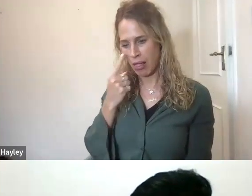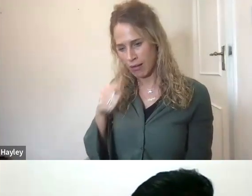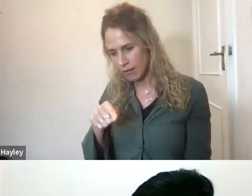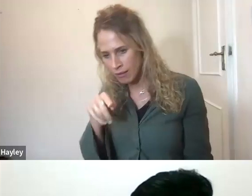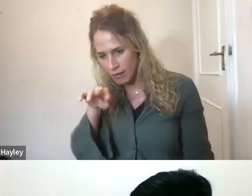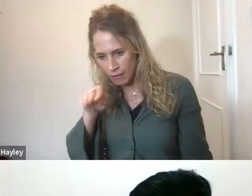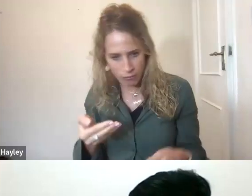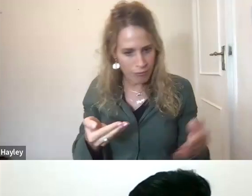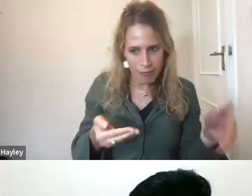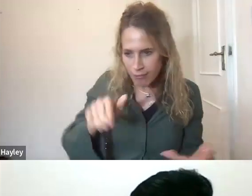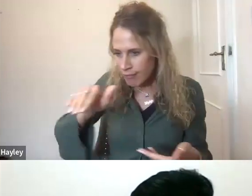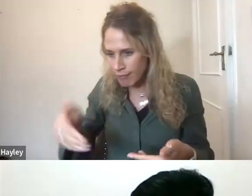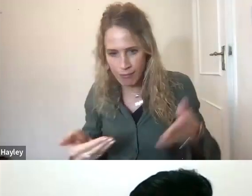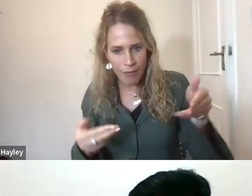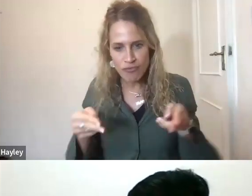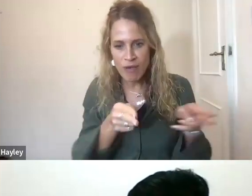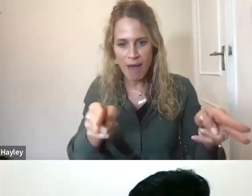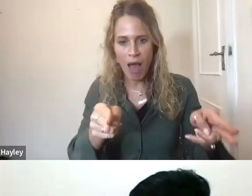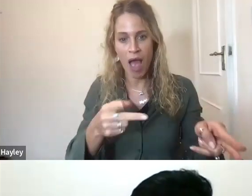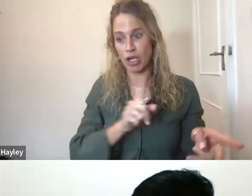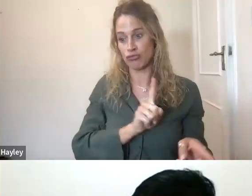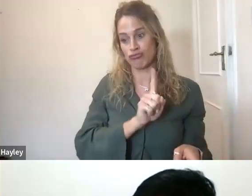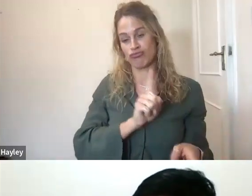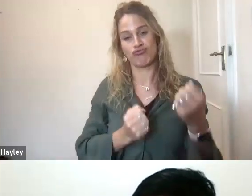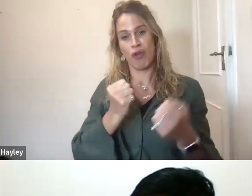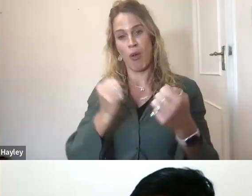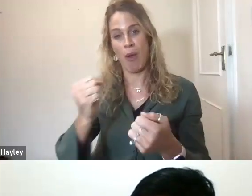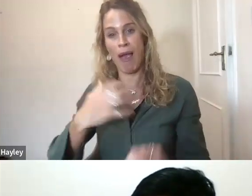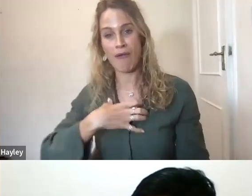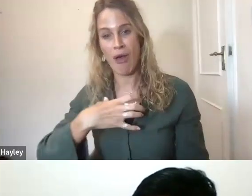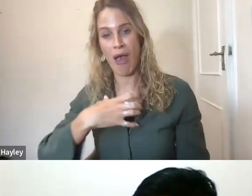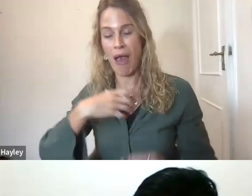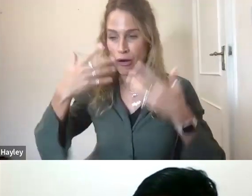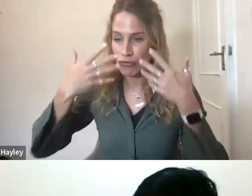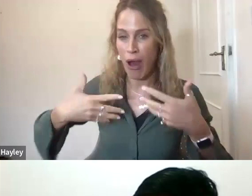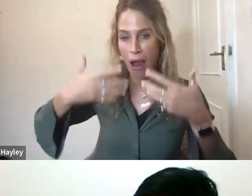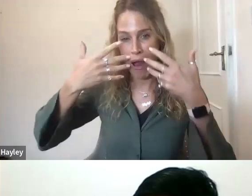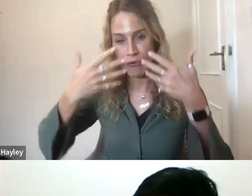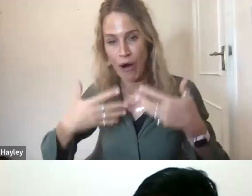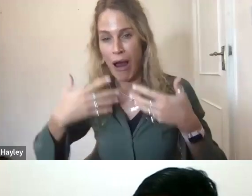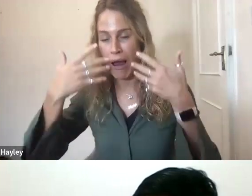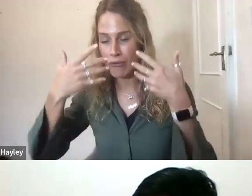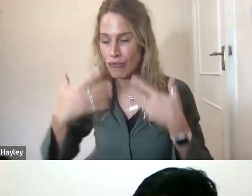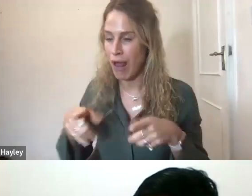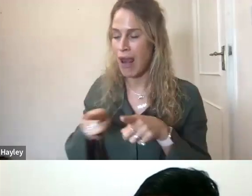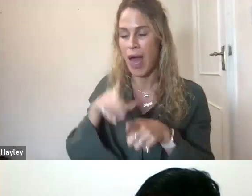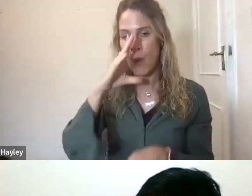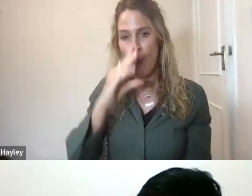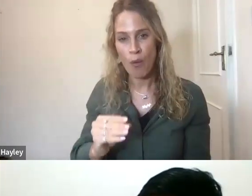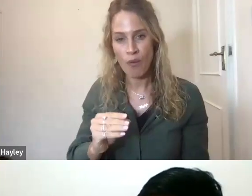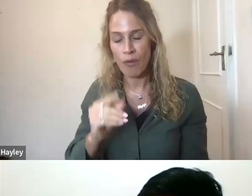for fun run away terrified. Howling like giant wolves arrive the yellow